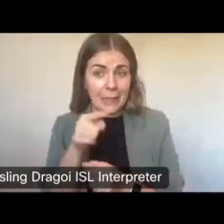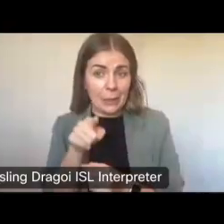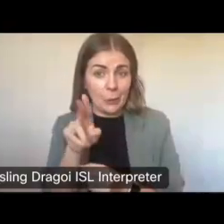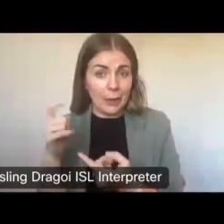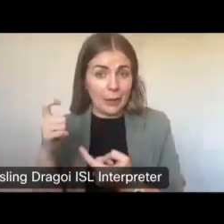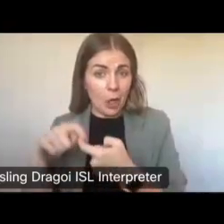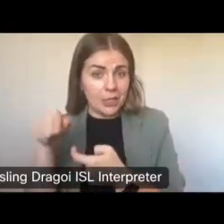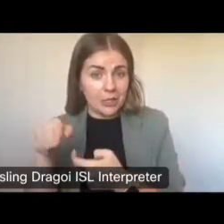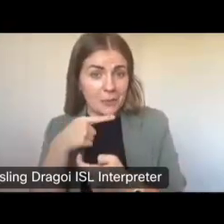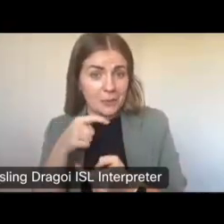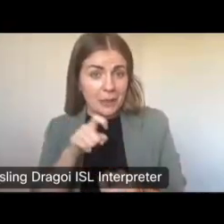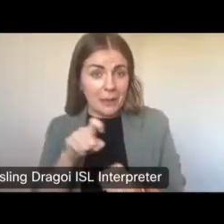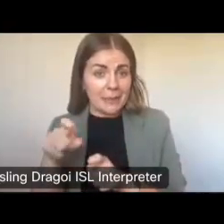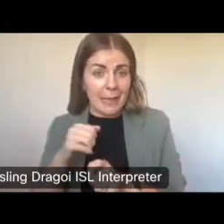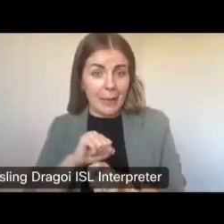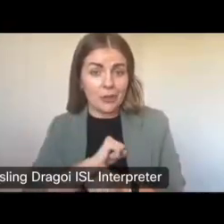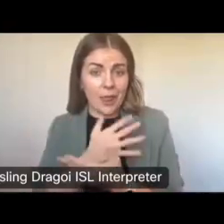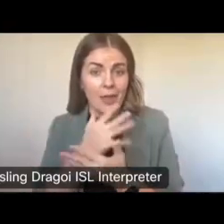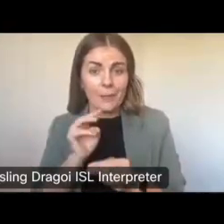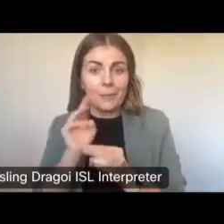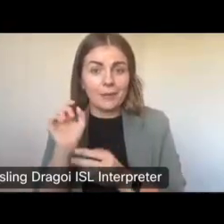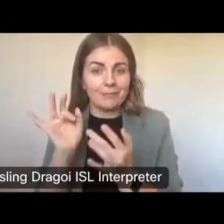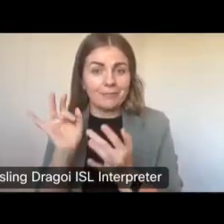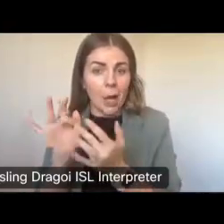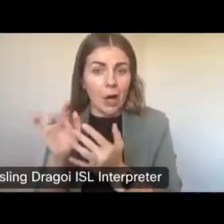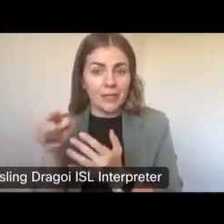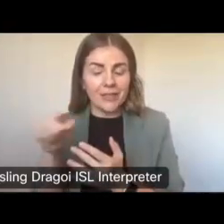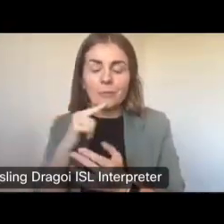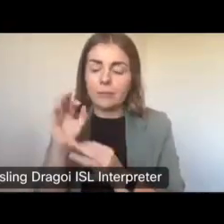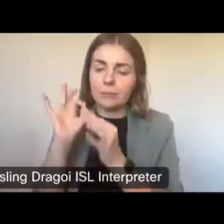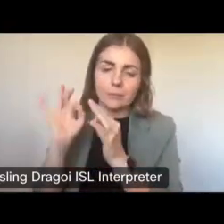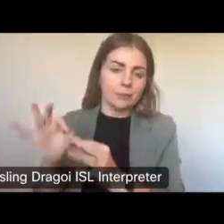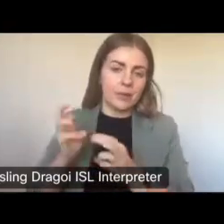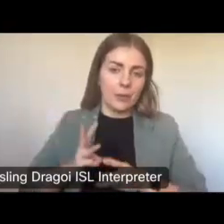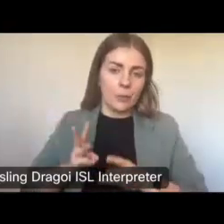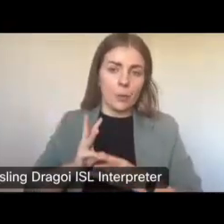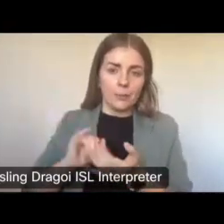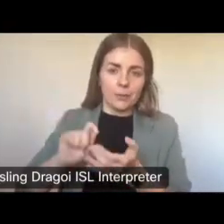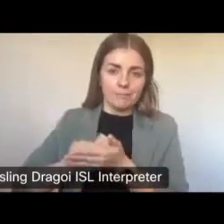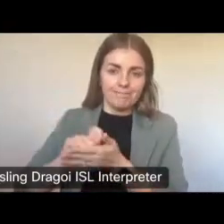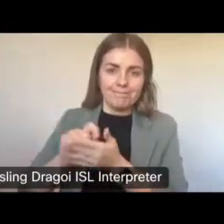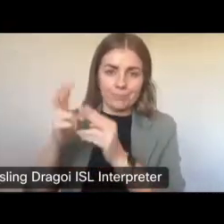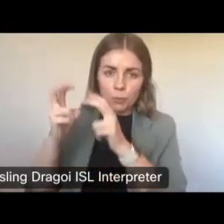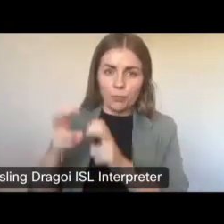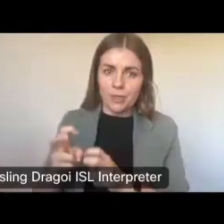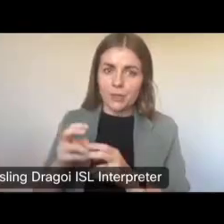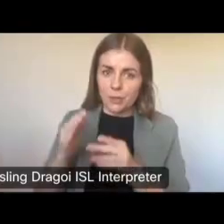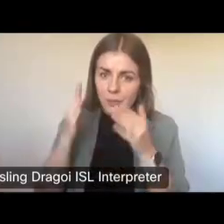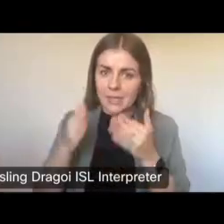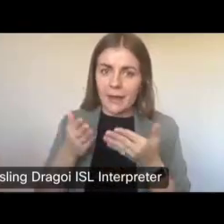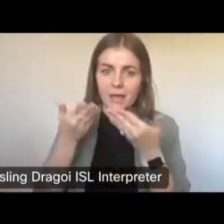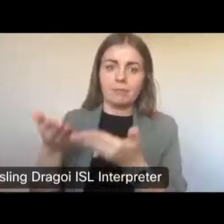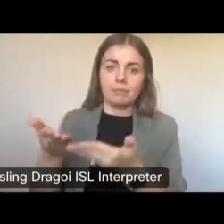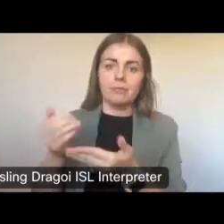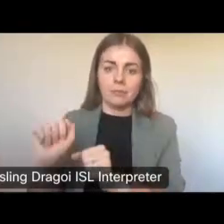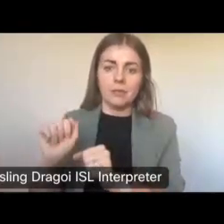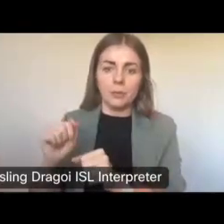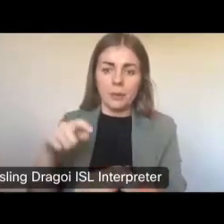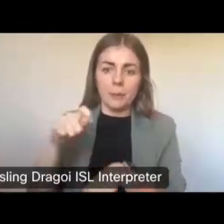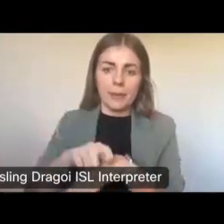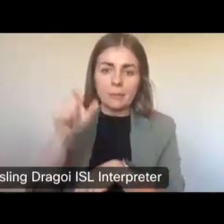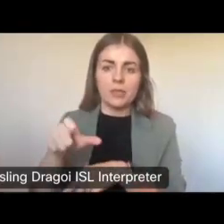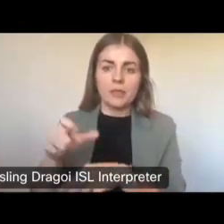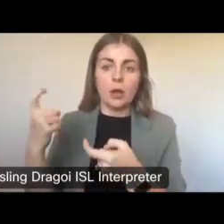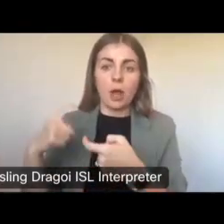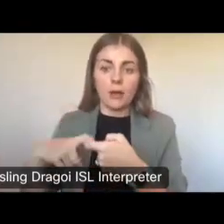because I'm sure she gets lots of people, but she is brilliant, and I definitely would go towards her if you were doing that.